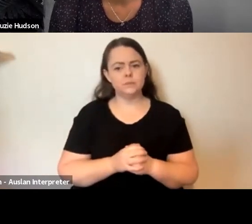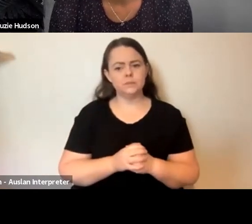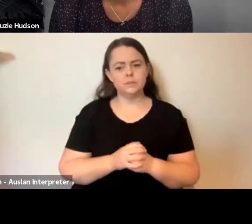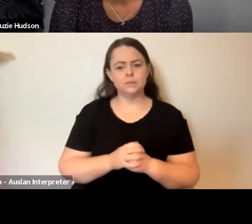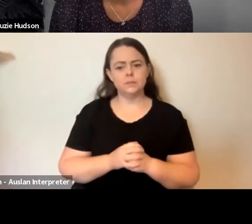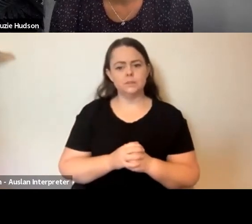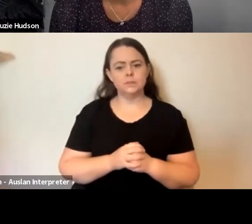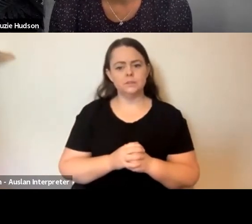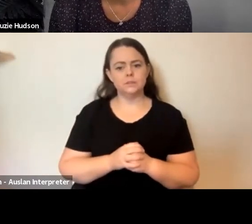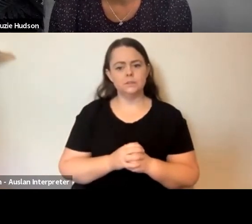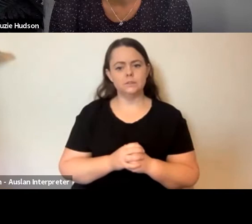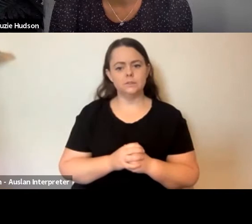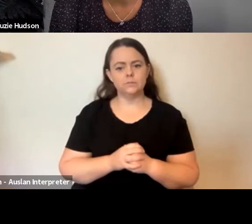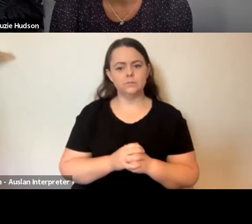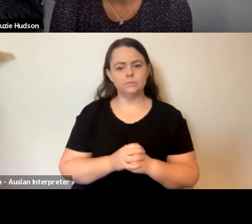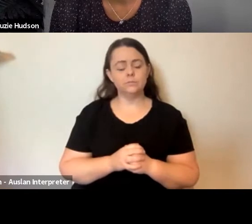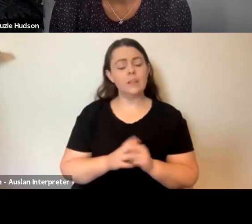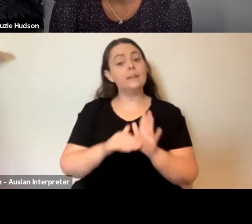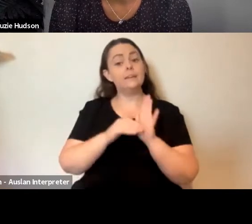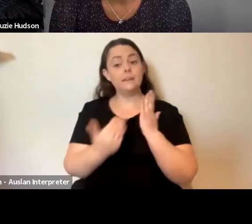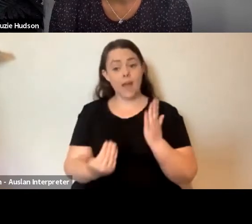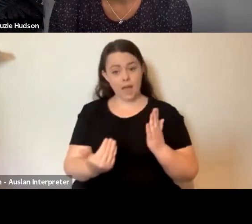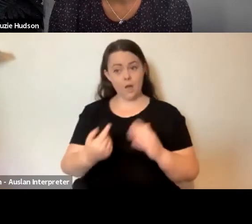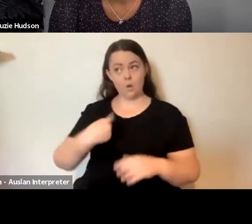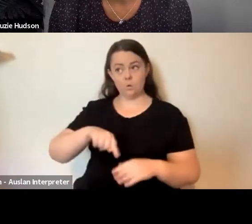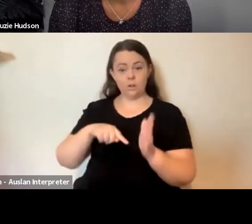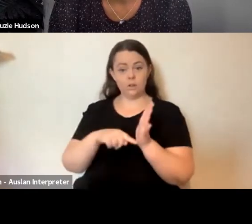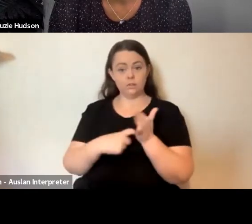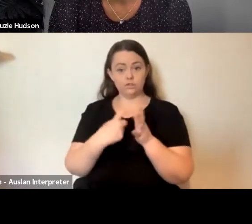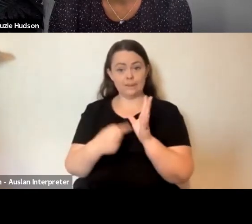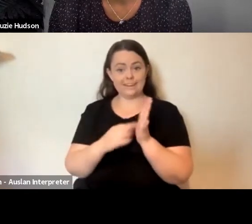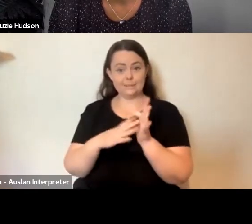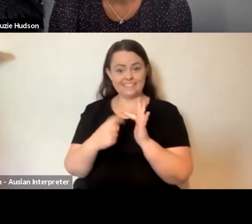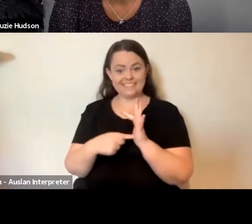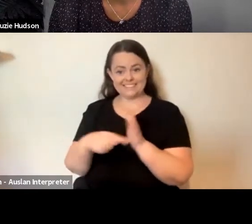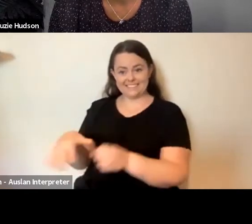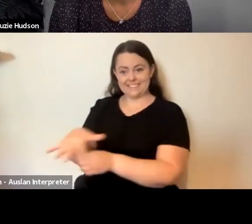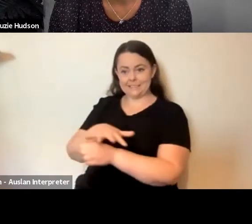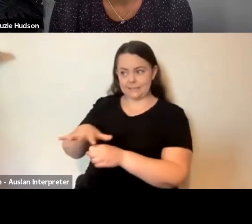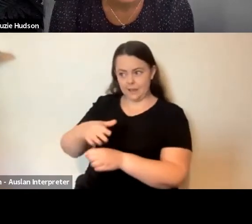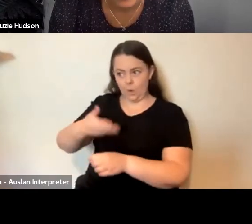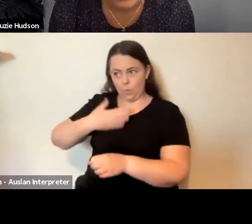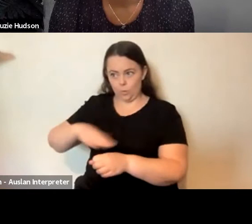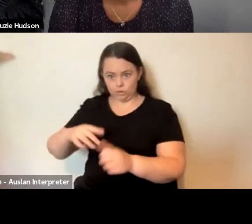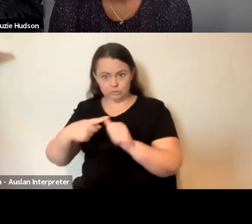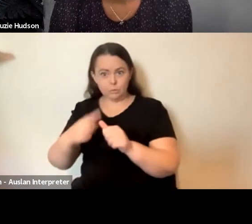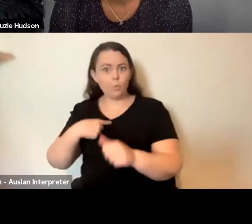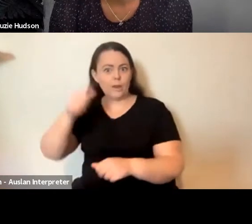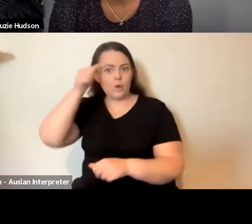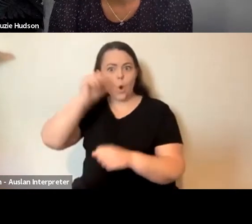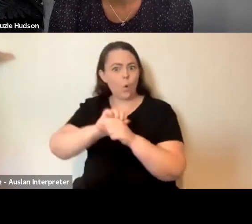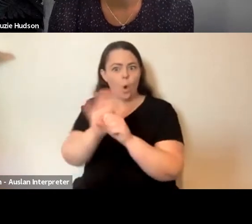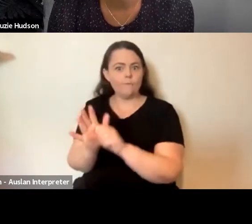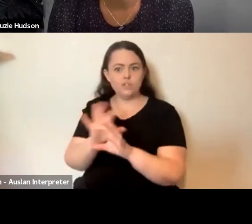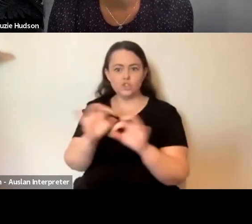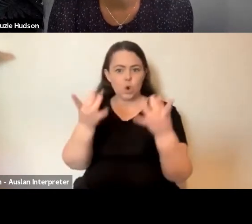respond. And there's a real perception, I suppose, within the treatment sector that, COVID is not going away, and it's something